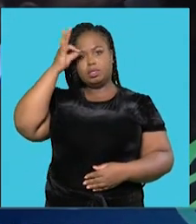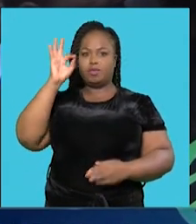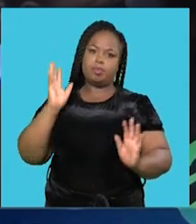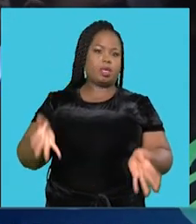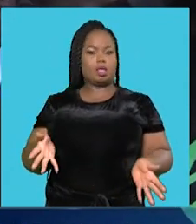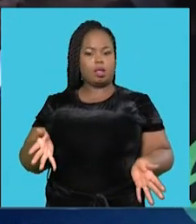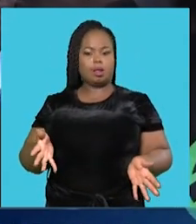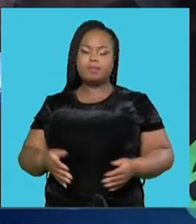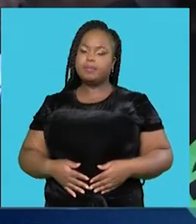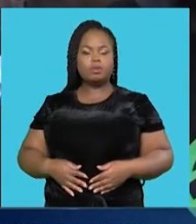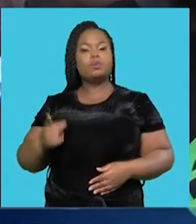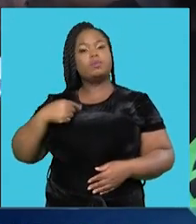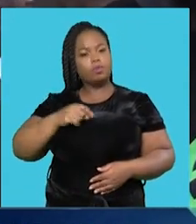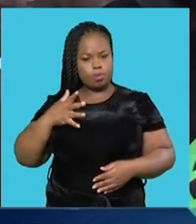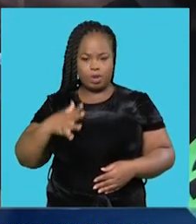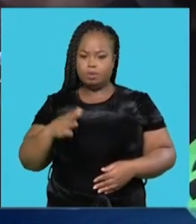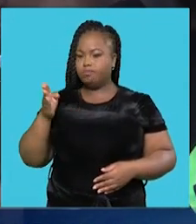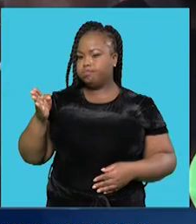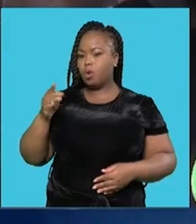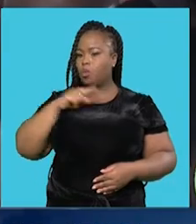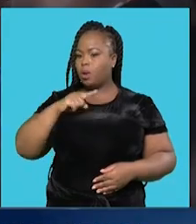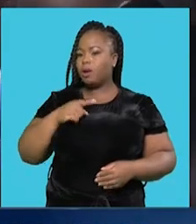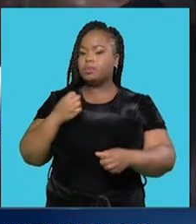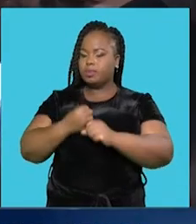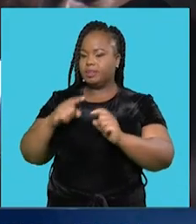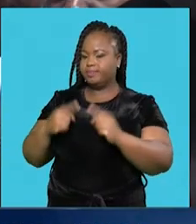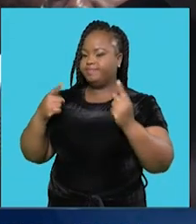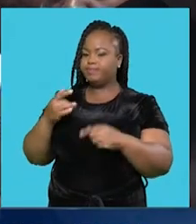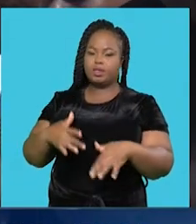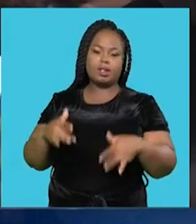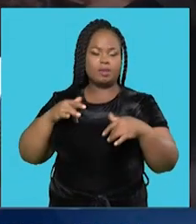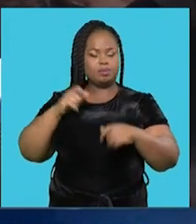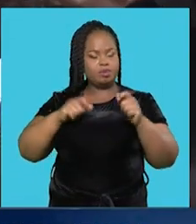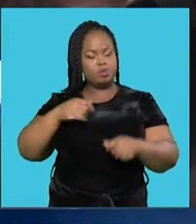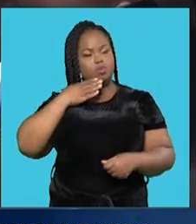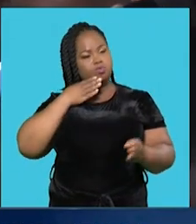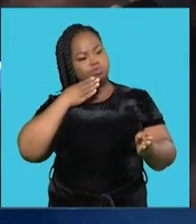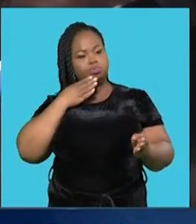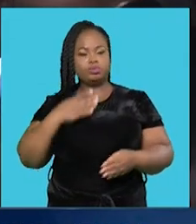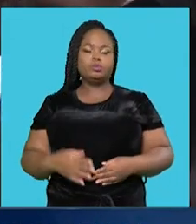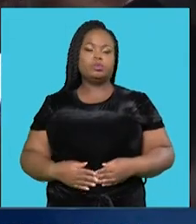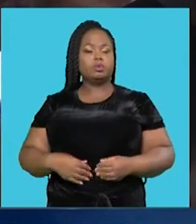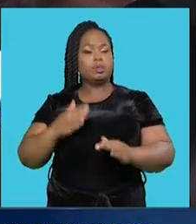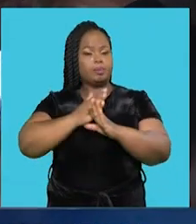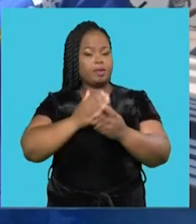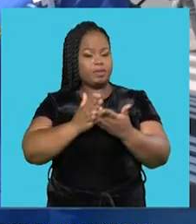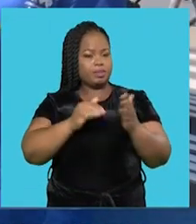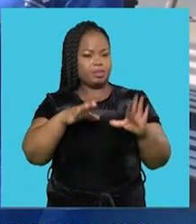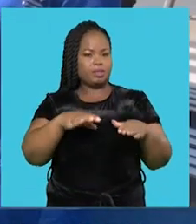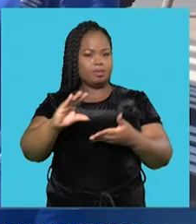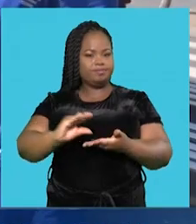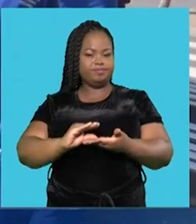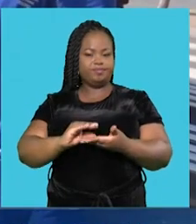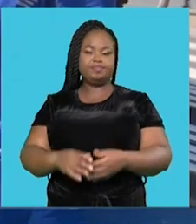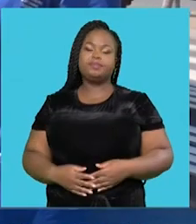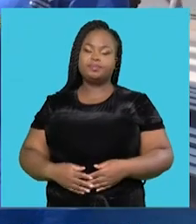sake of being in government. We want to be in government so that we can make a difference to the lives of people, encourage private sector investments.